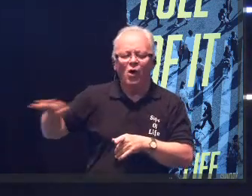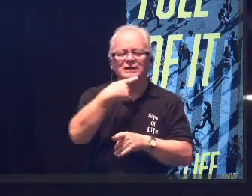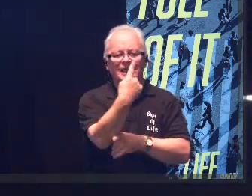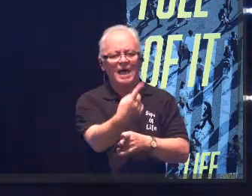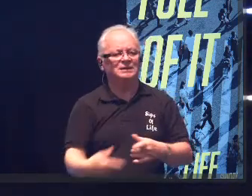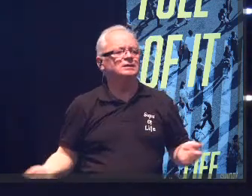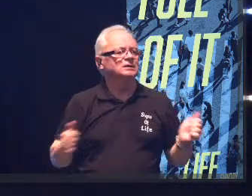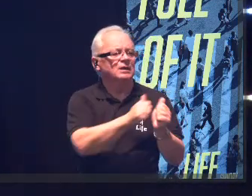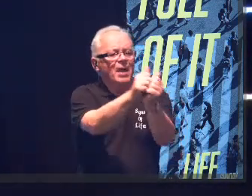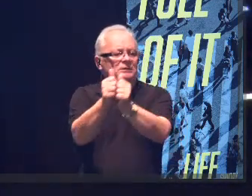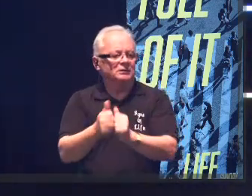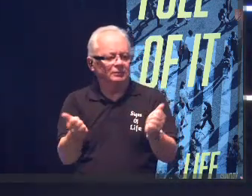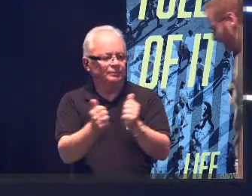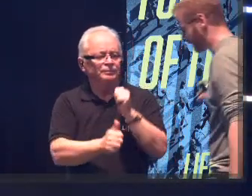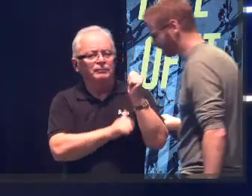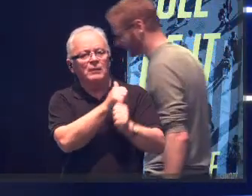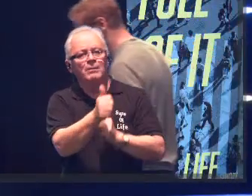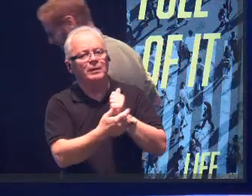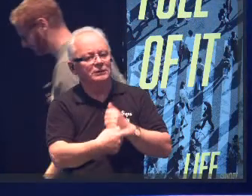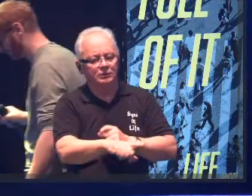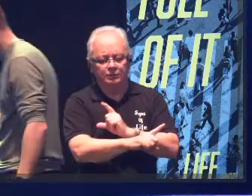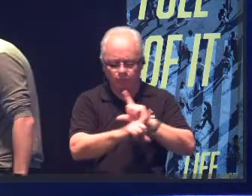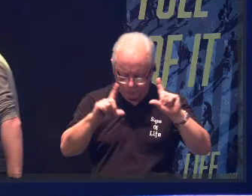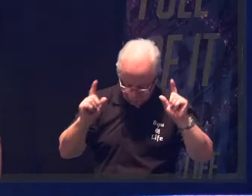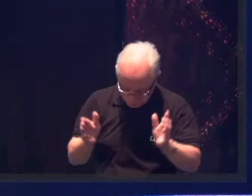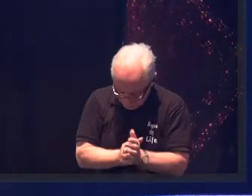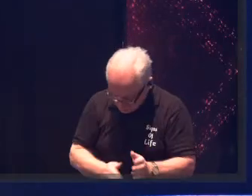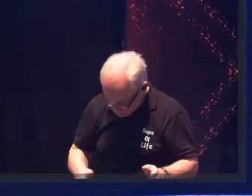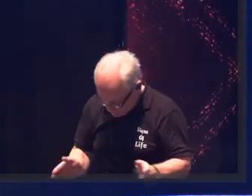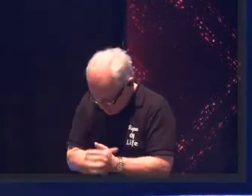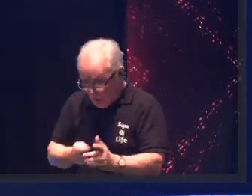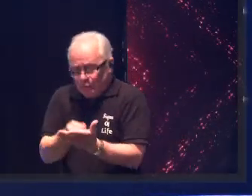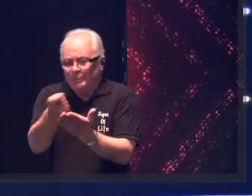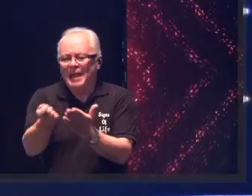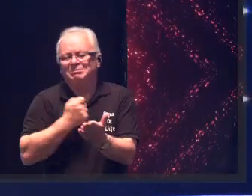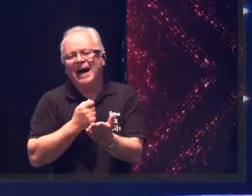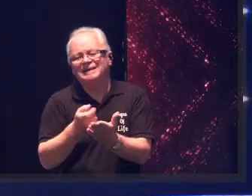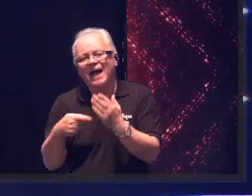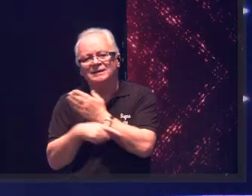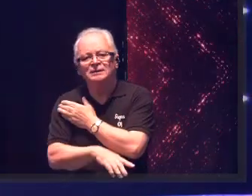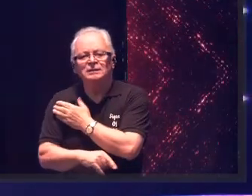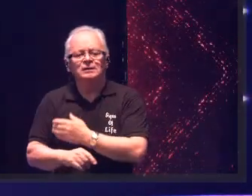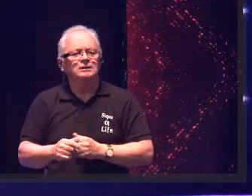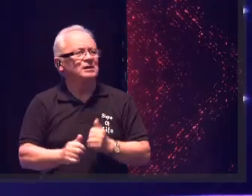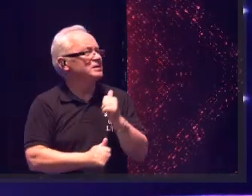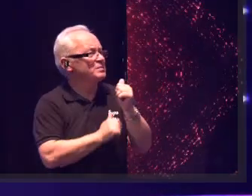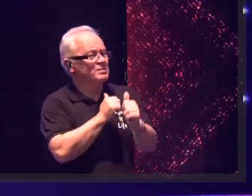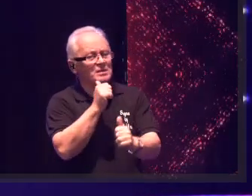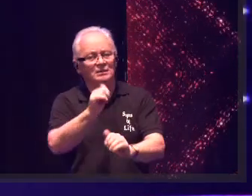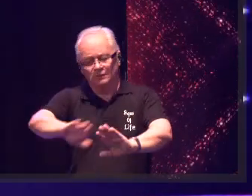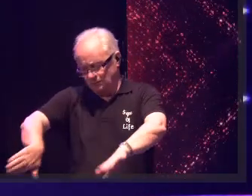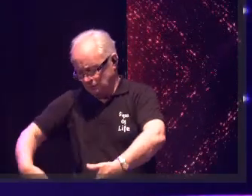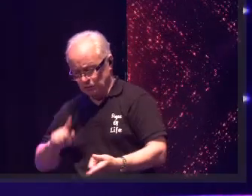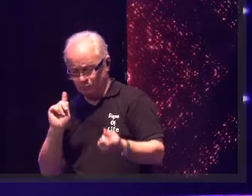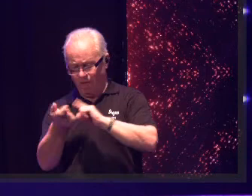said, praise the one who paid my debt and raised his